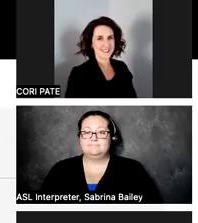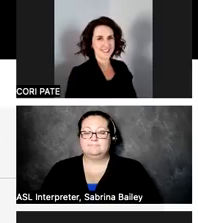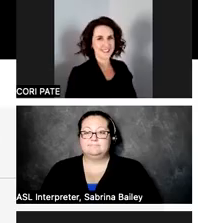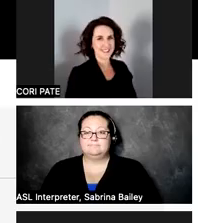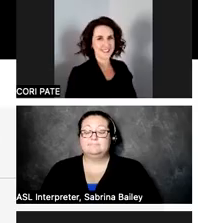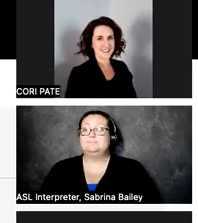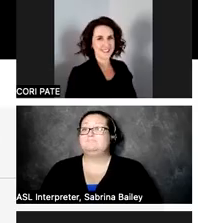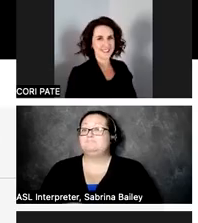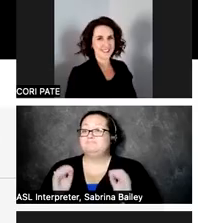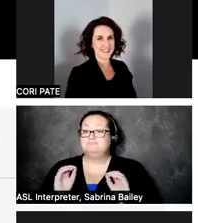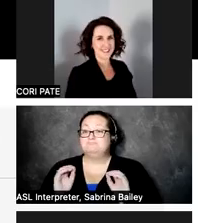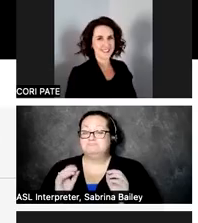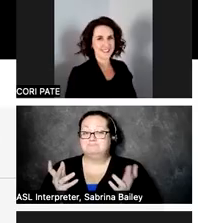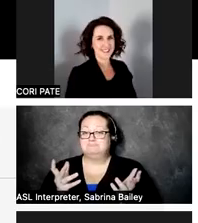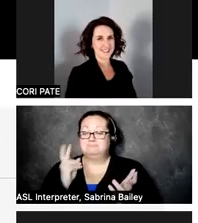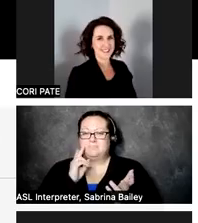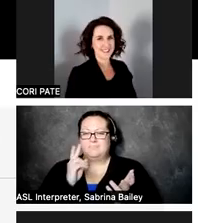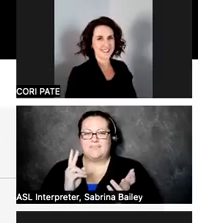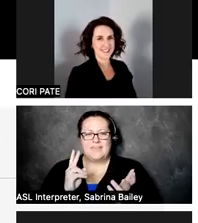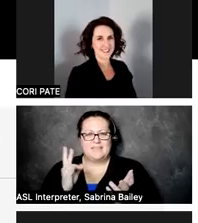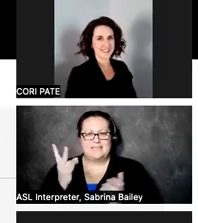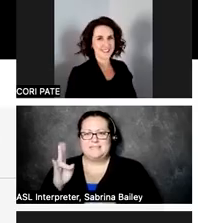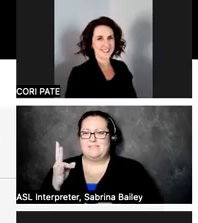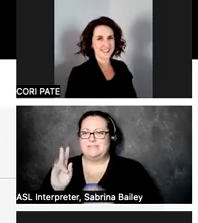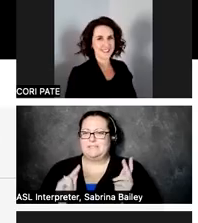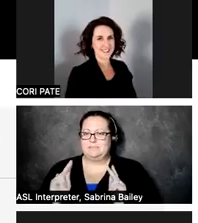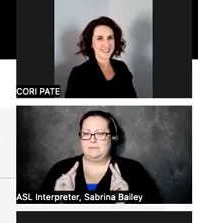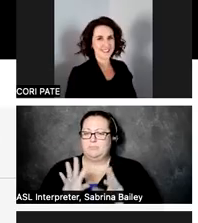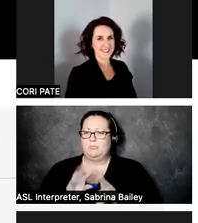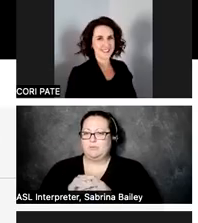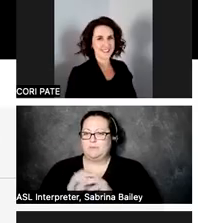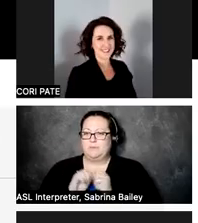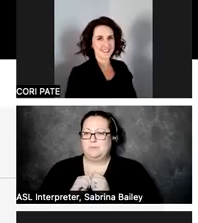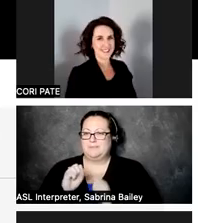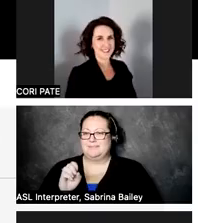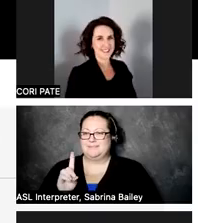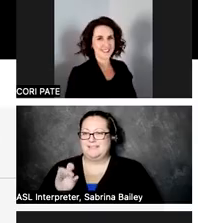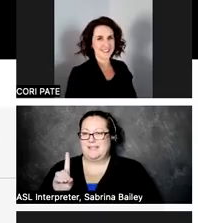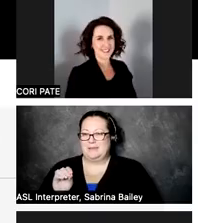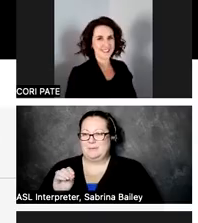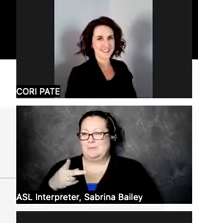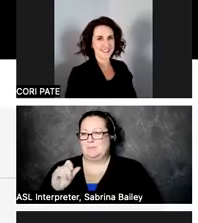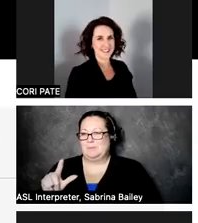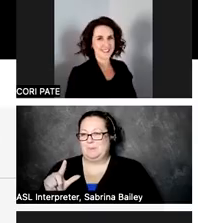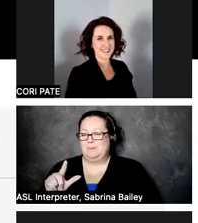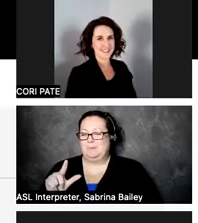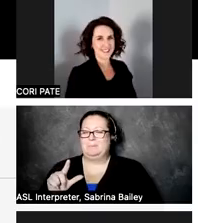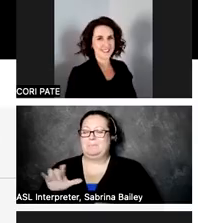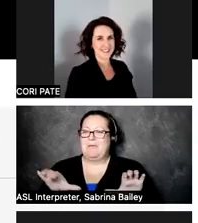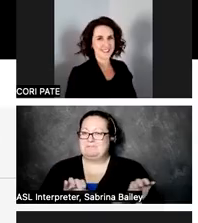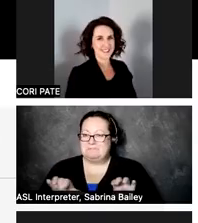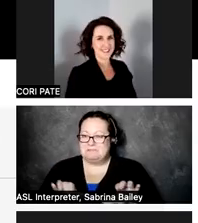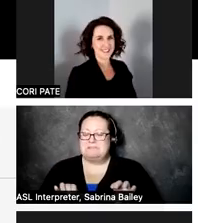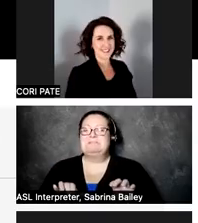Okay, now I see there are 17 people who participated in the Slido polling activity, and out